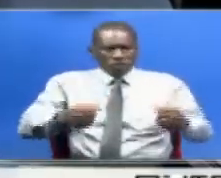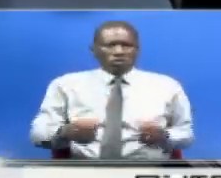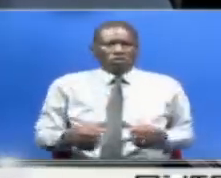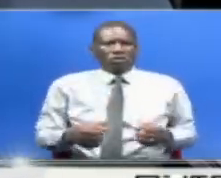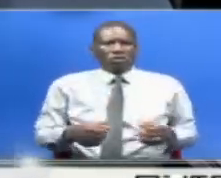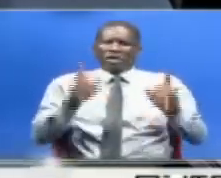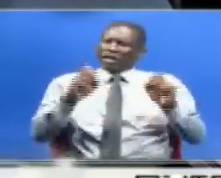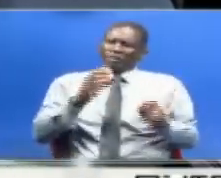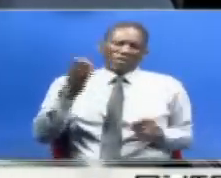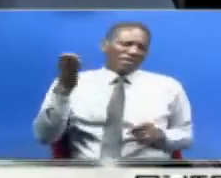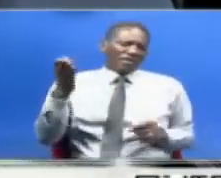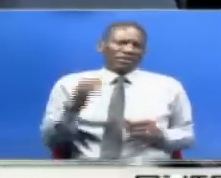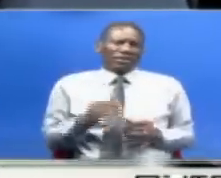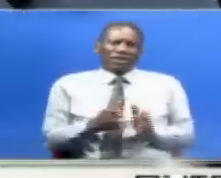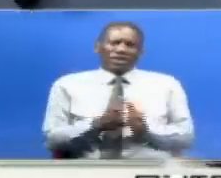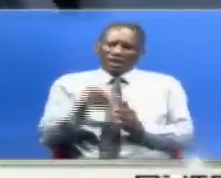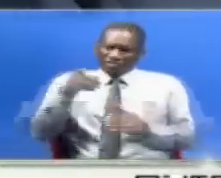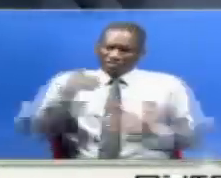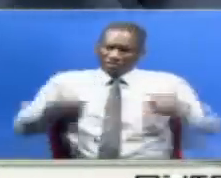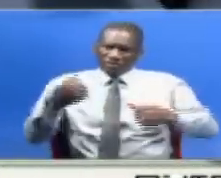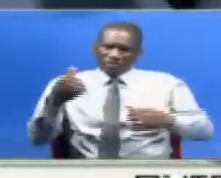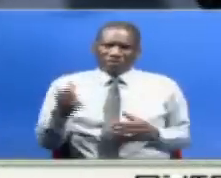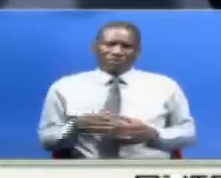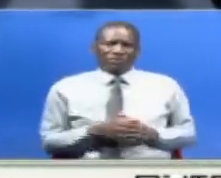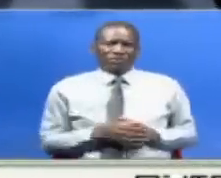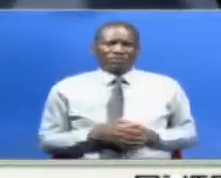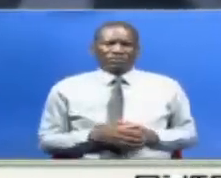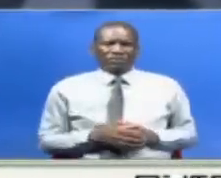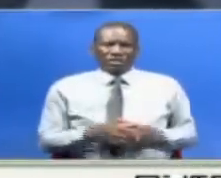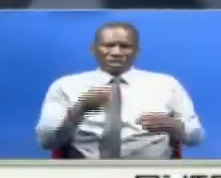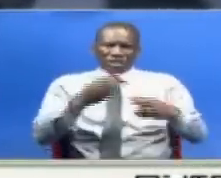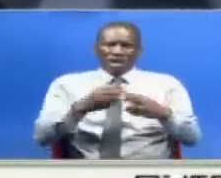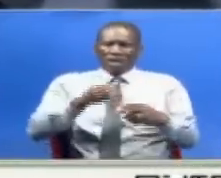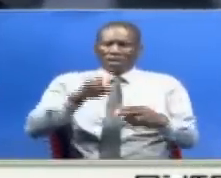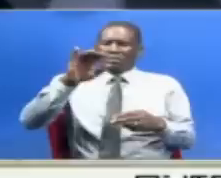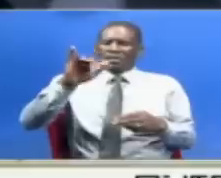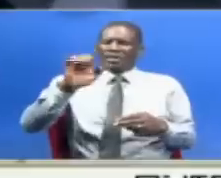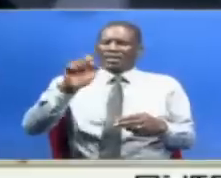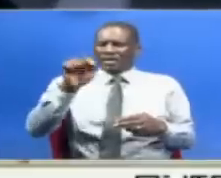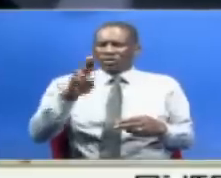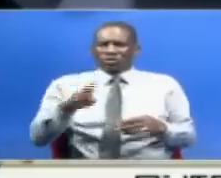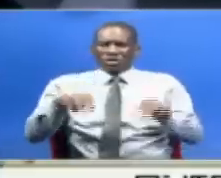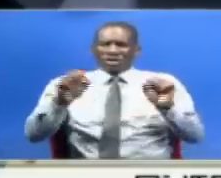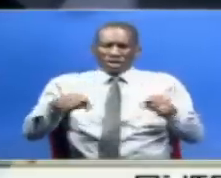just be here. And this car, named Yetu, might be the